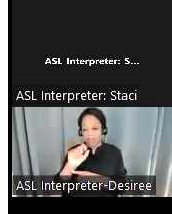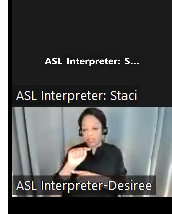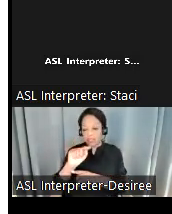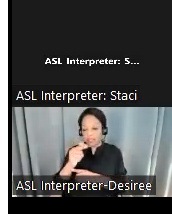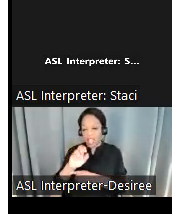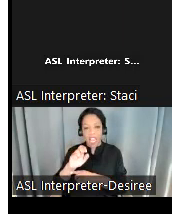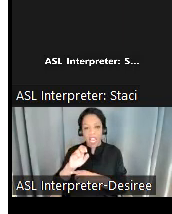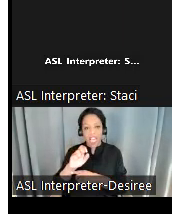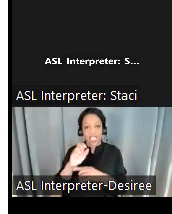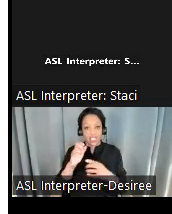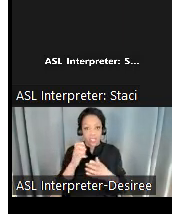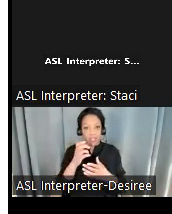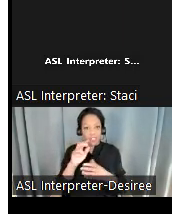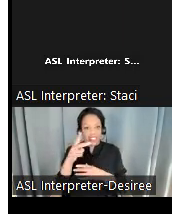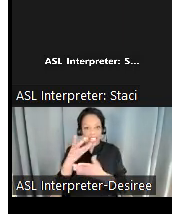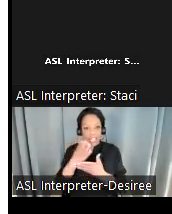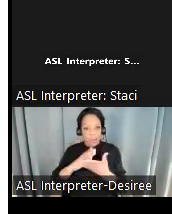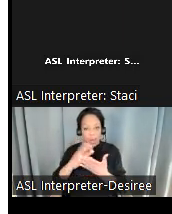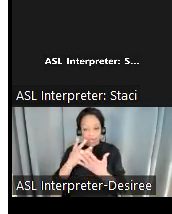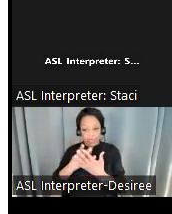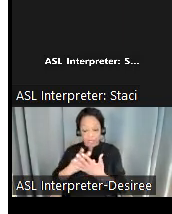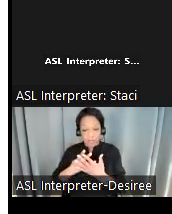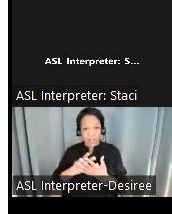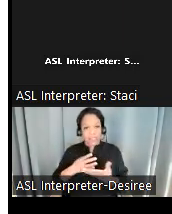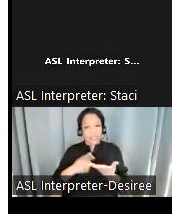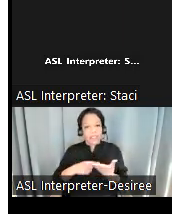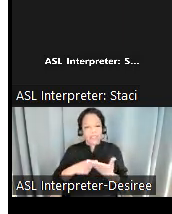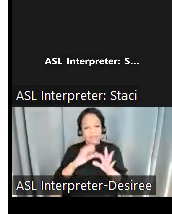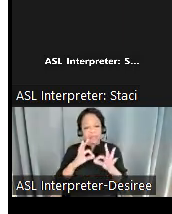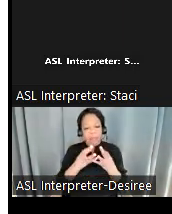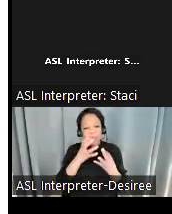there's changes in that contact information.